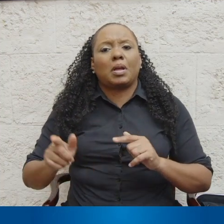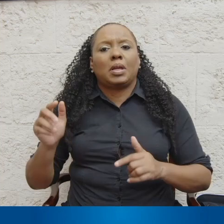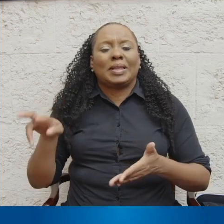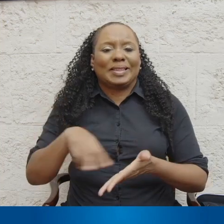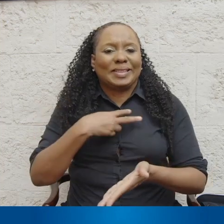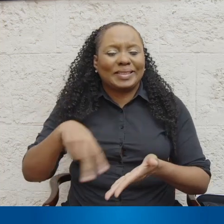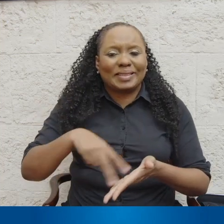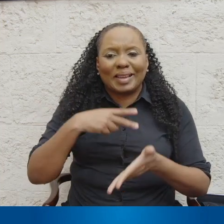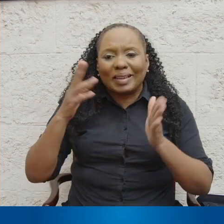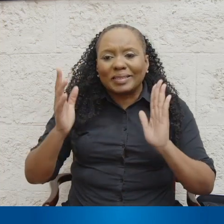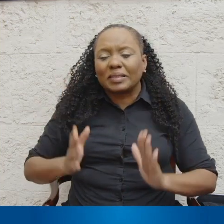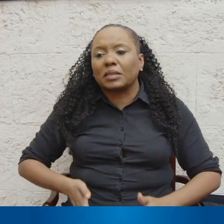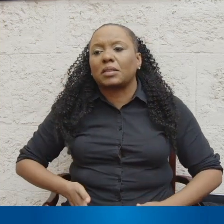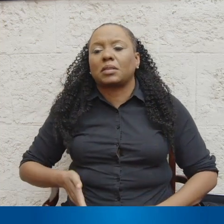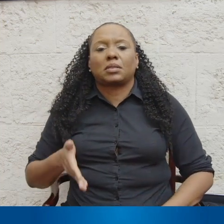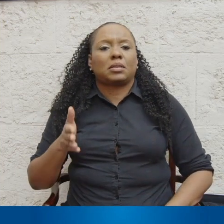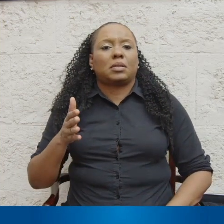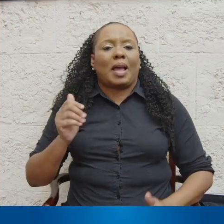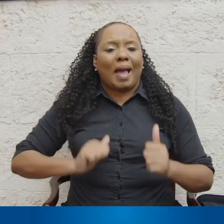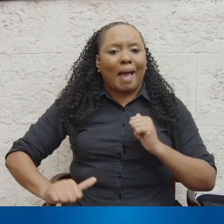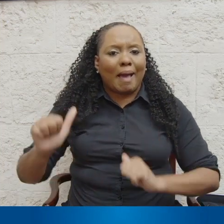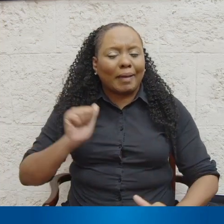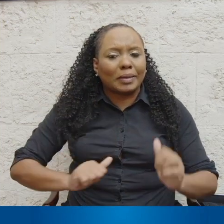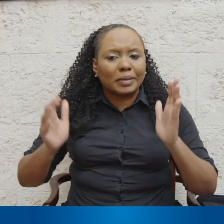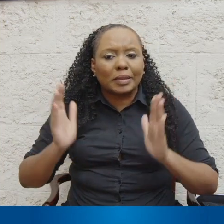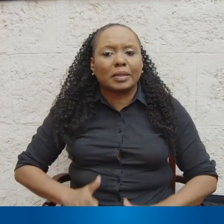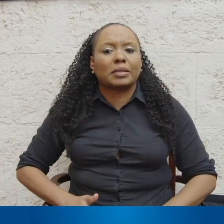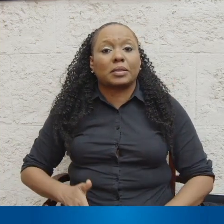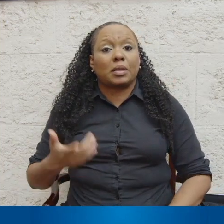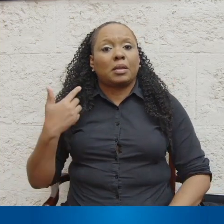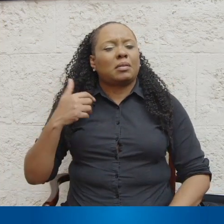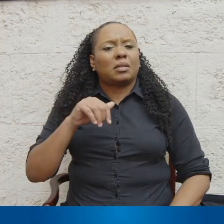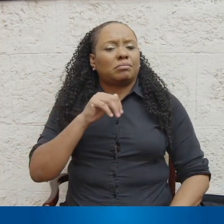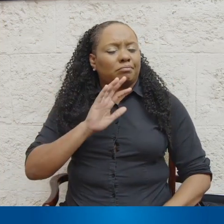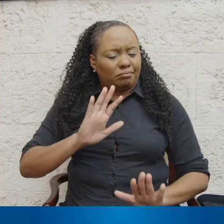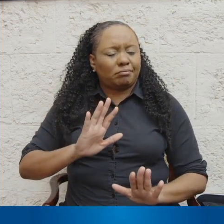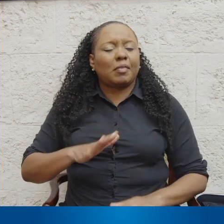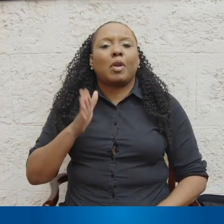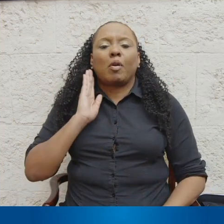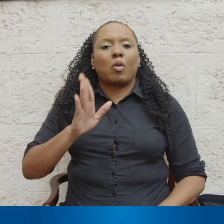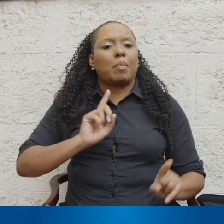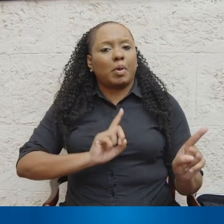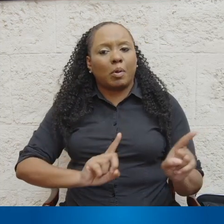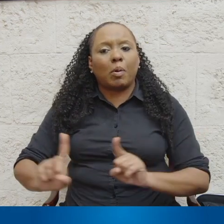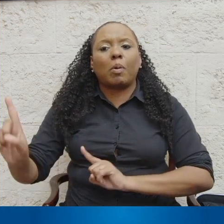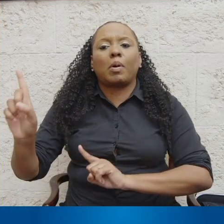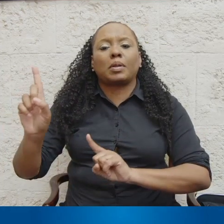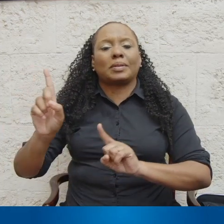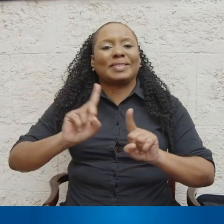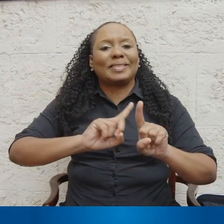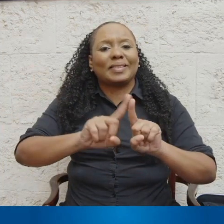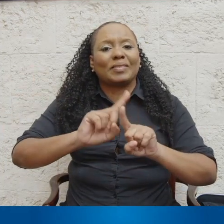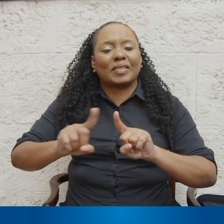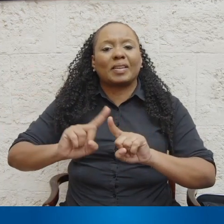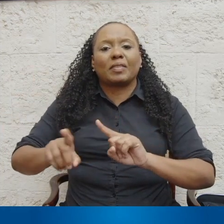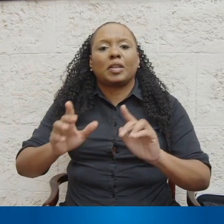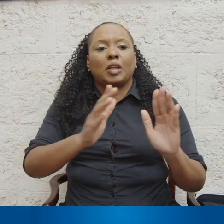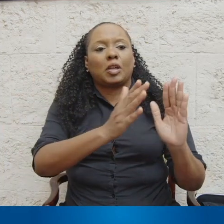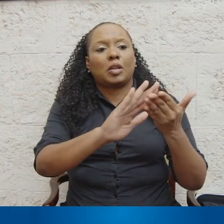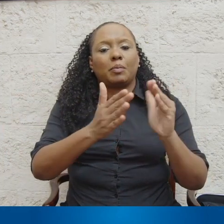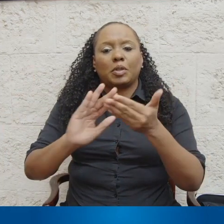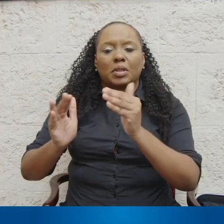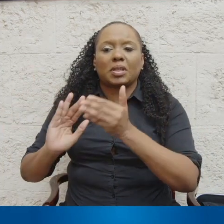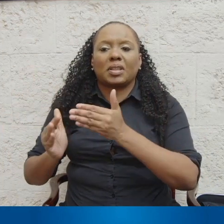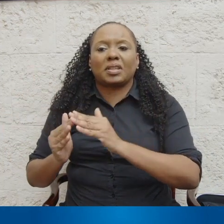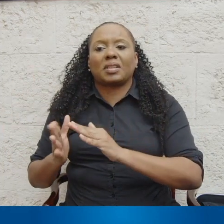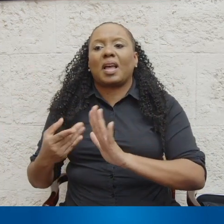etc., but we will be going to communities to journal that whole process of the Bassa Rebellion, and wherever that takes place